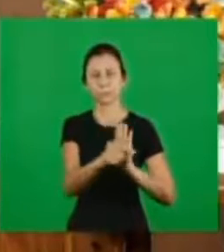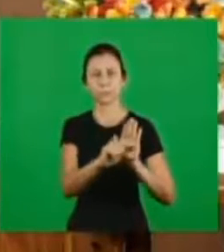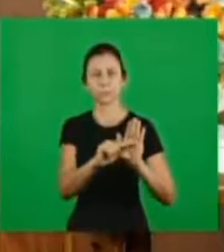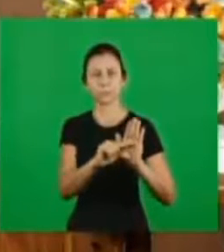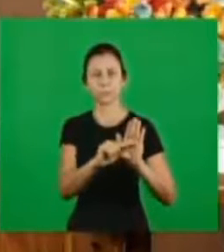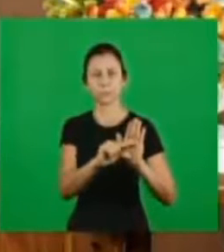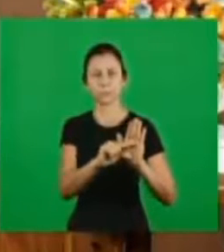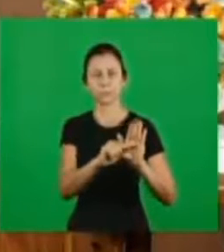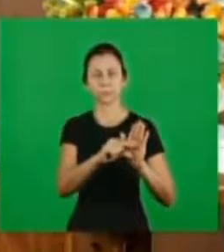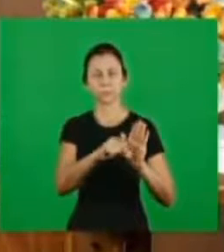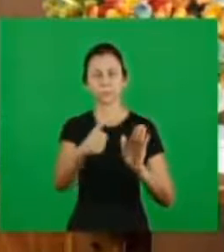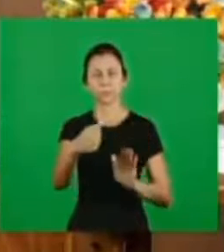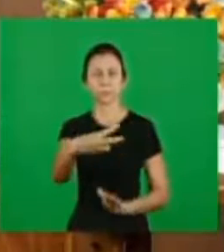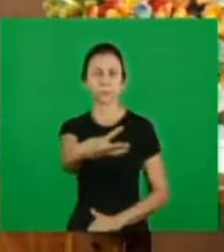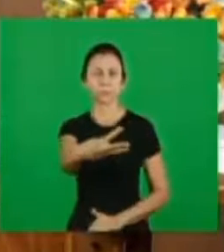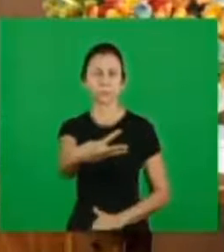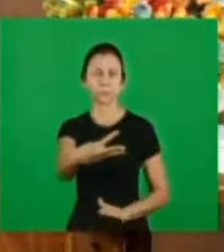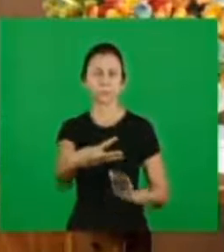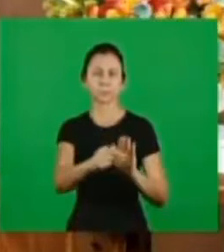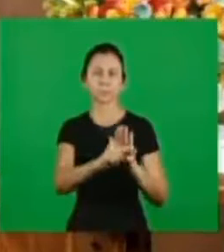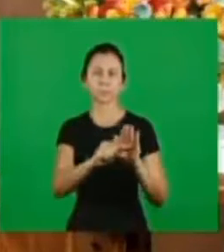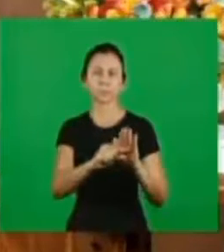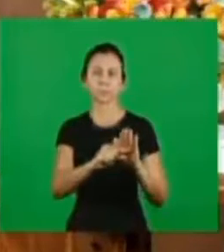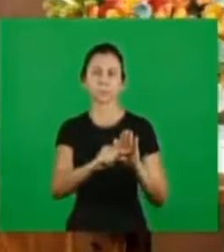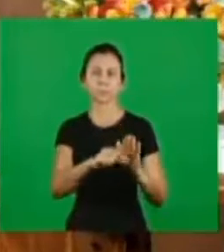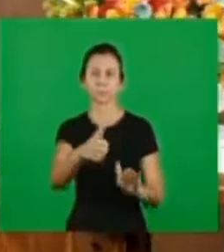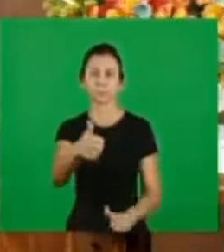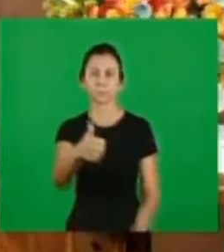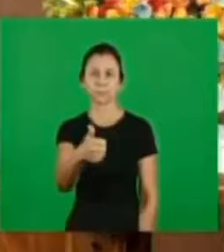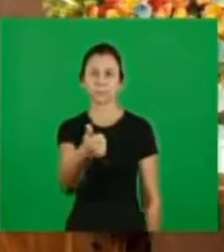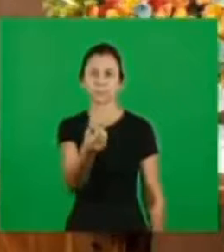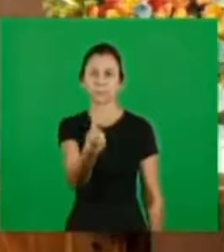1, verse 13 and verse